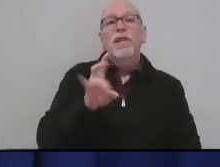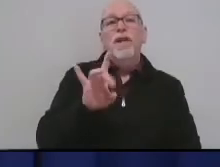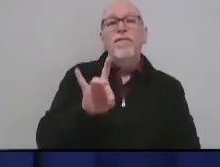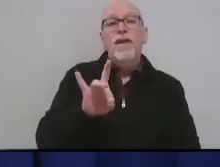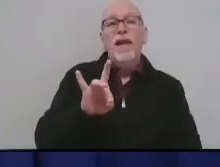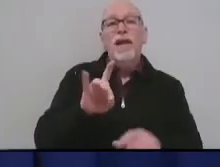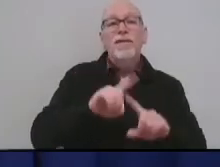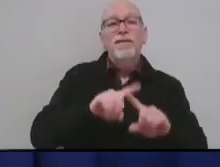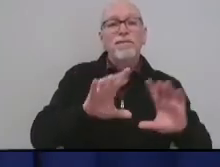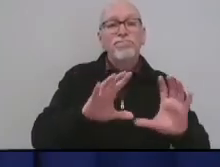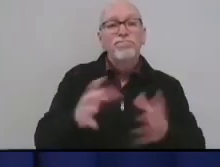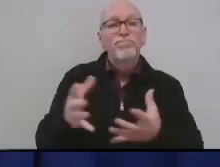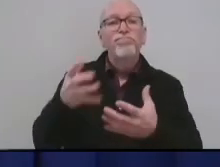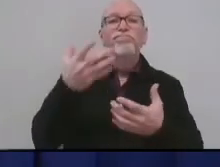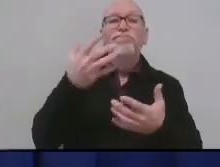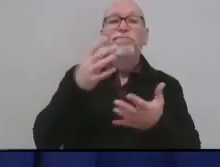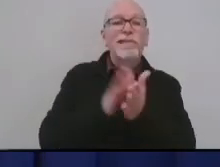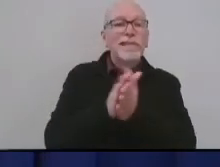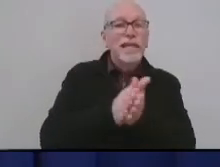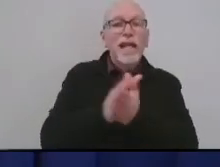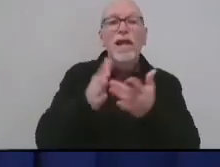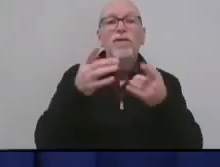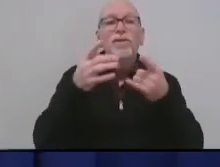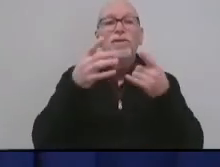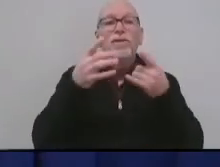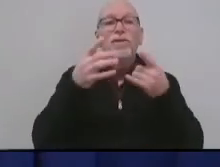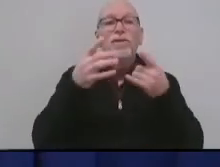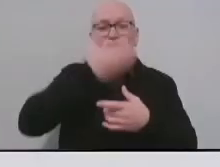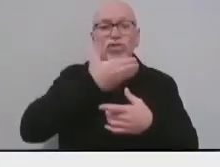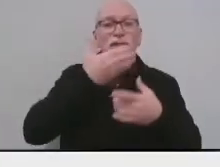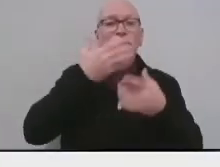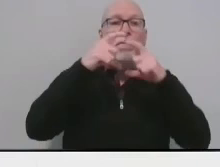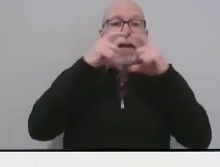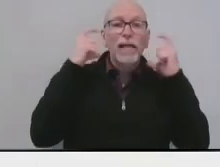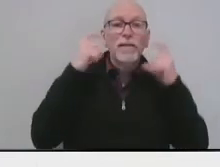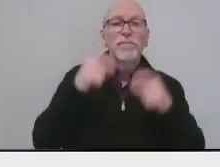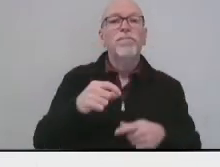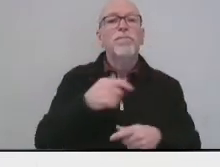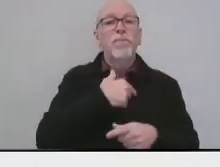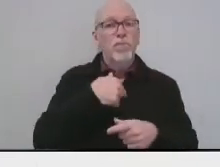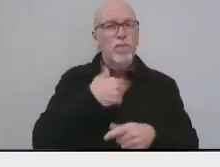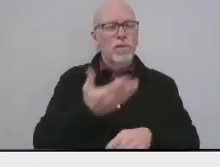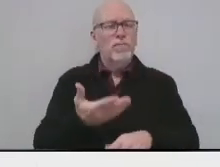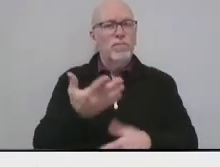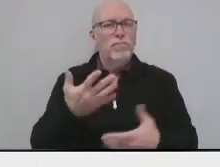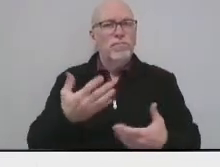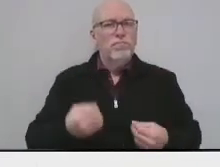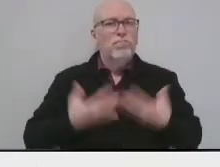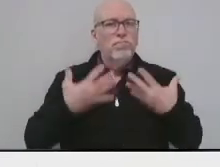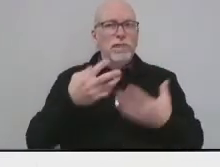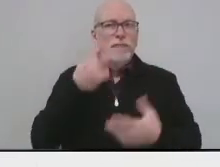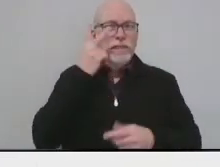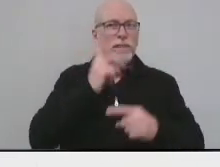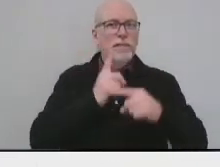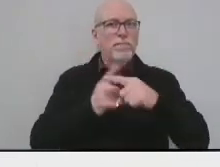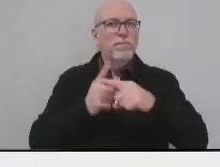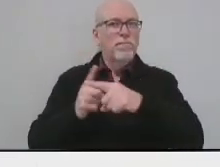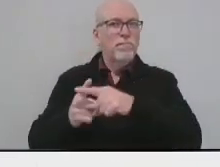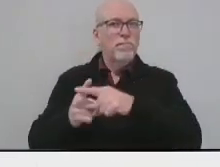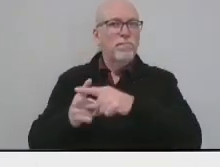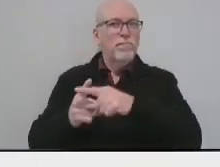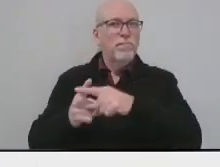sanitizer, shields, and masks. We are also encouraged to see continued improvement in our positivity rate. Today it stands